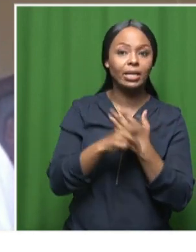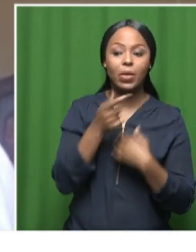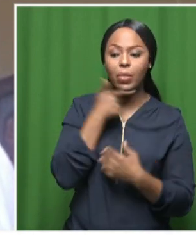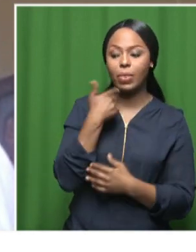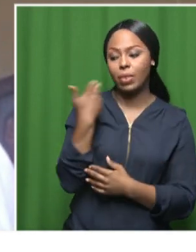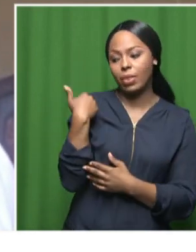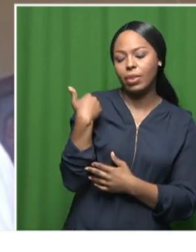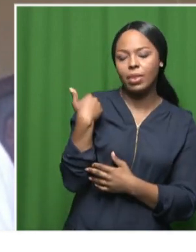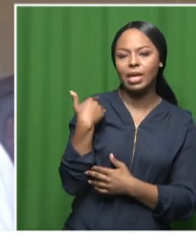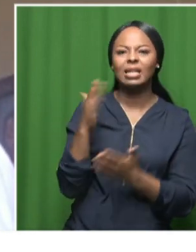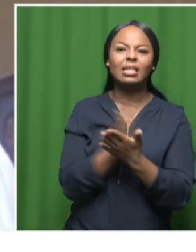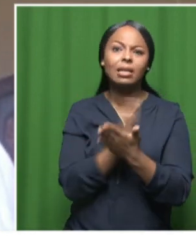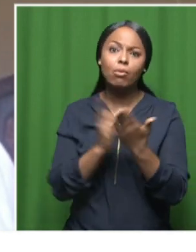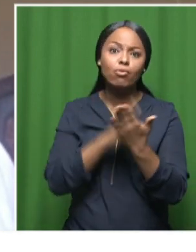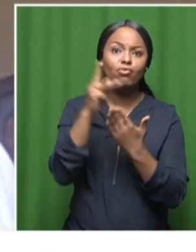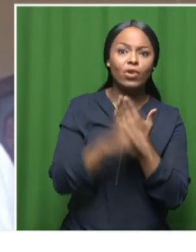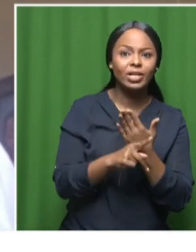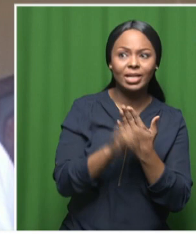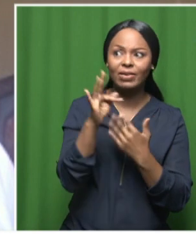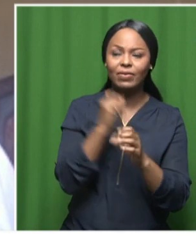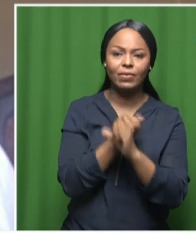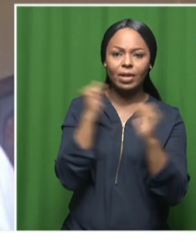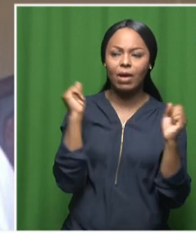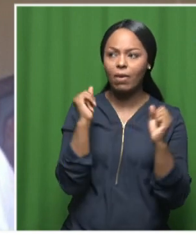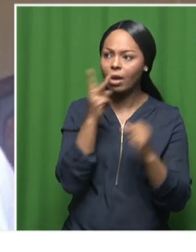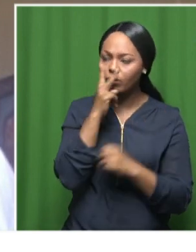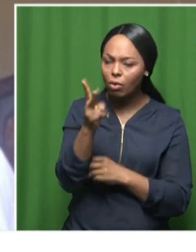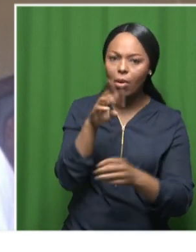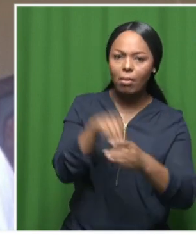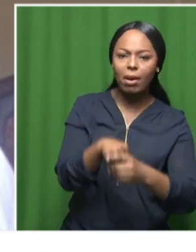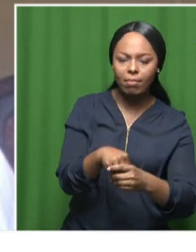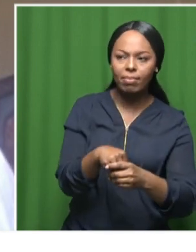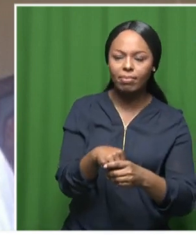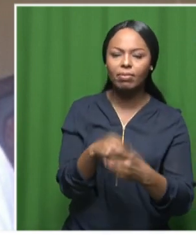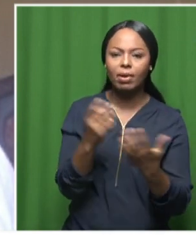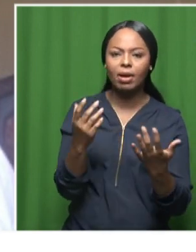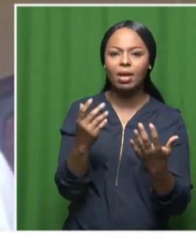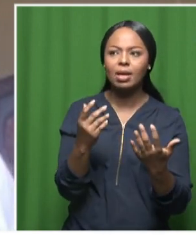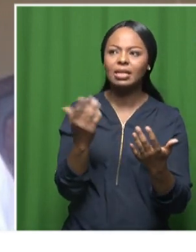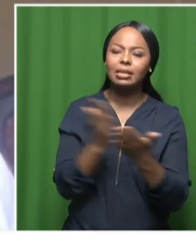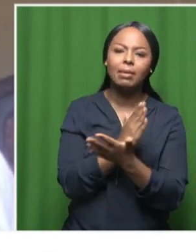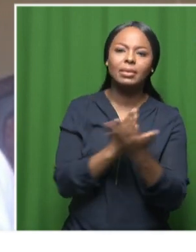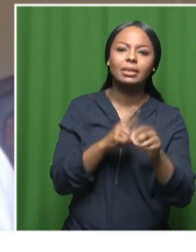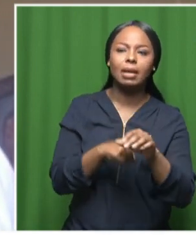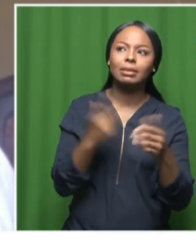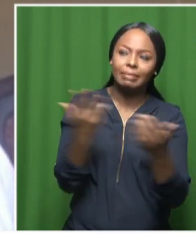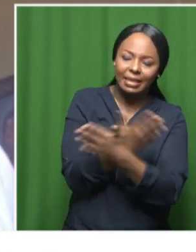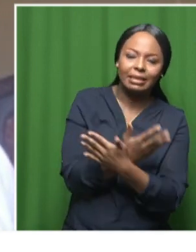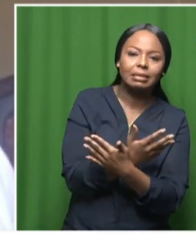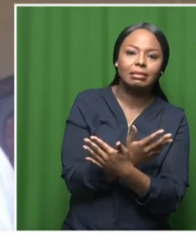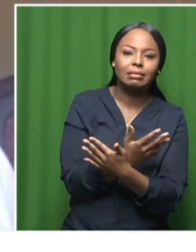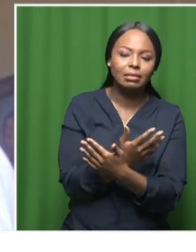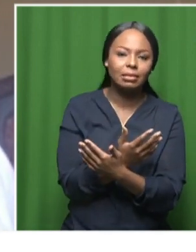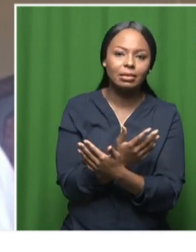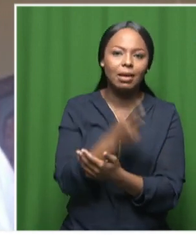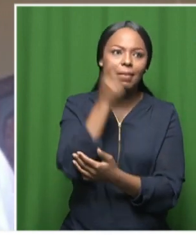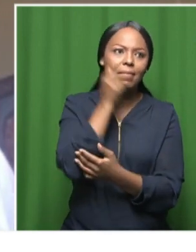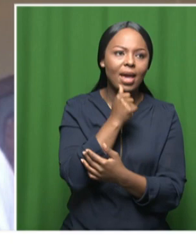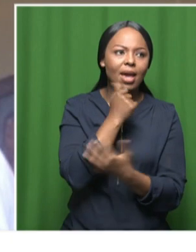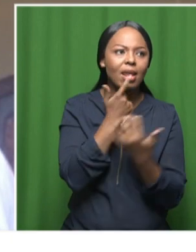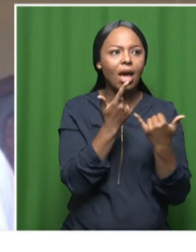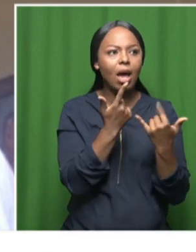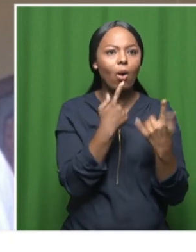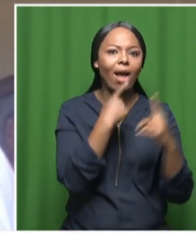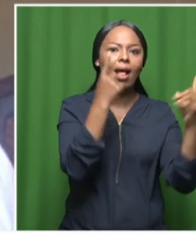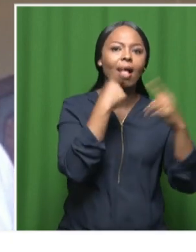if you're not on watching at the bandstand, you will kind of miss out on them. They may not have been pressed yet for